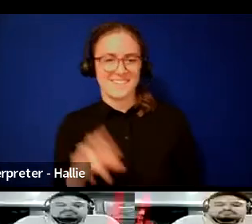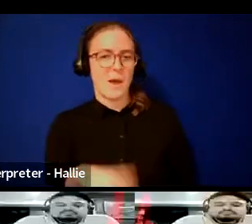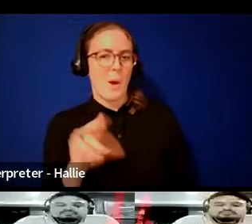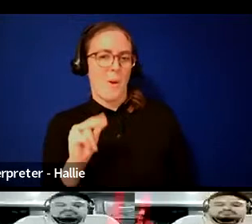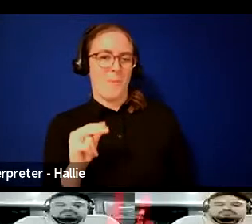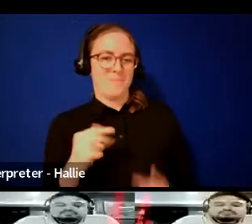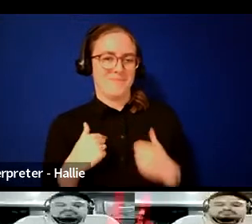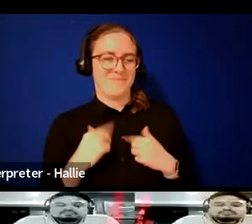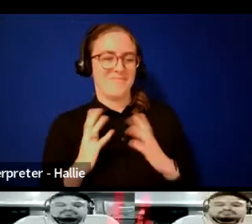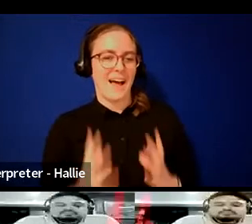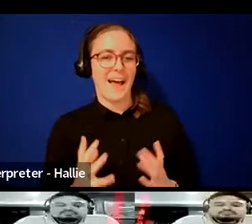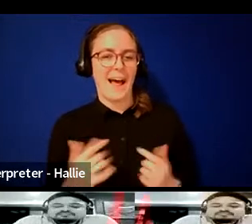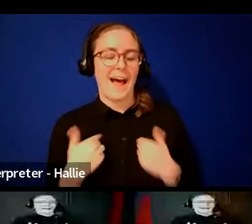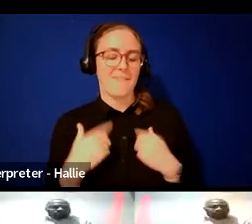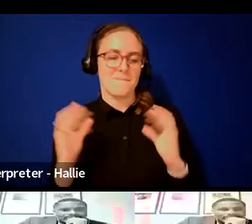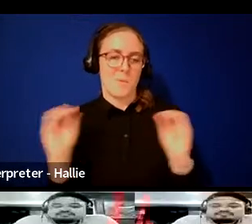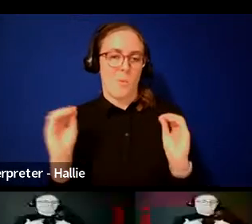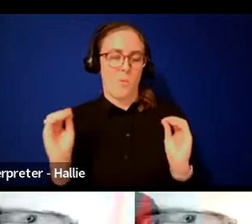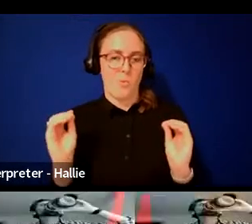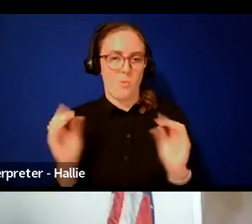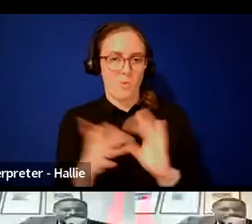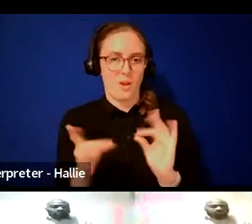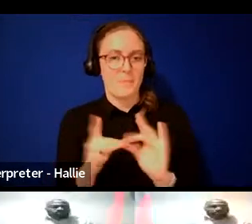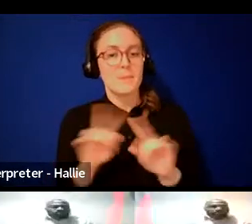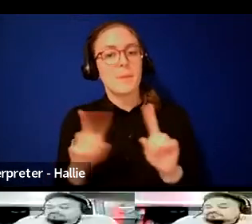have any comments. I just want to say congratulations on your